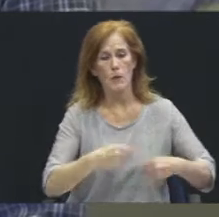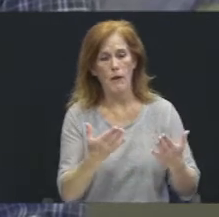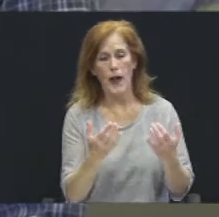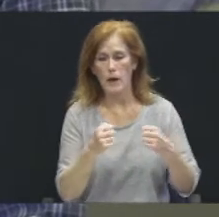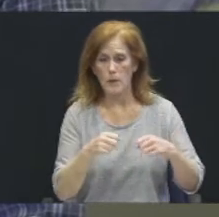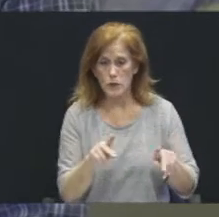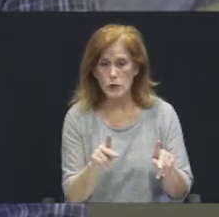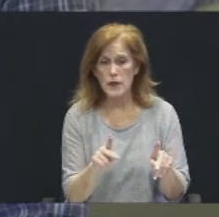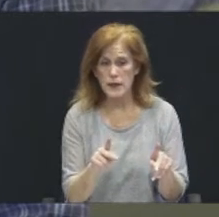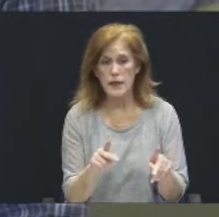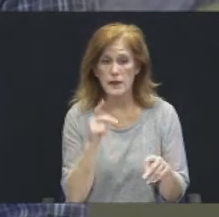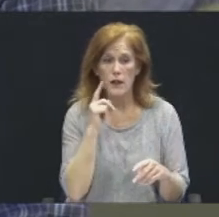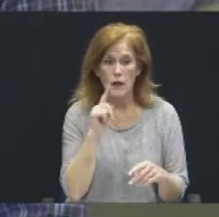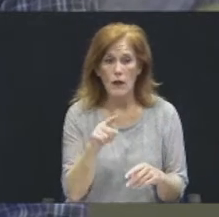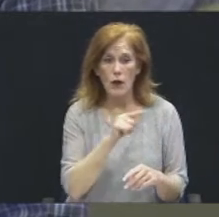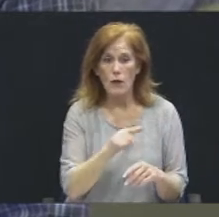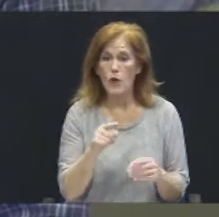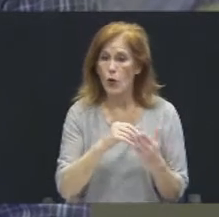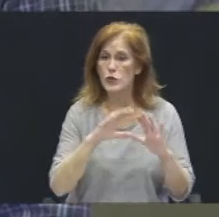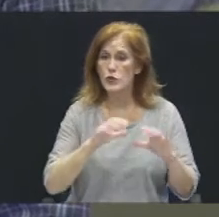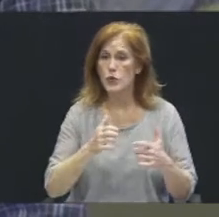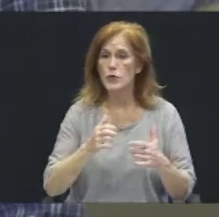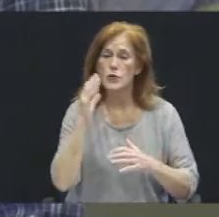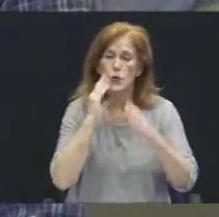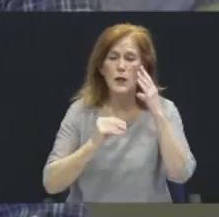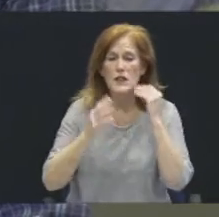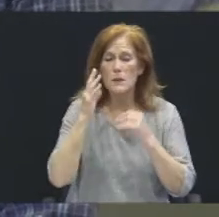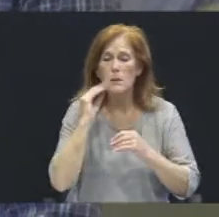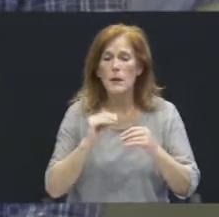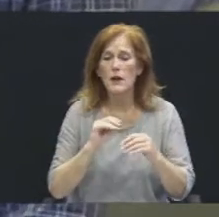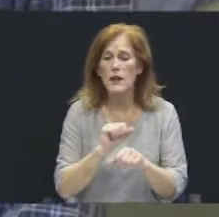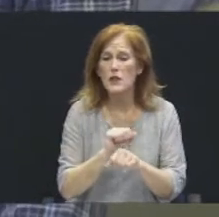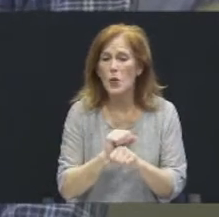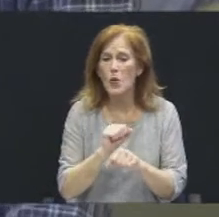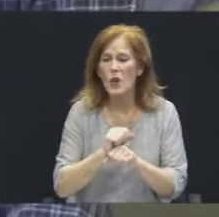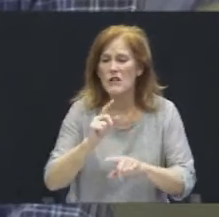to experience a variety of different work experiences.